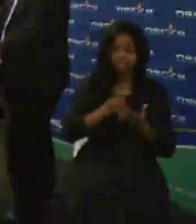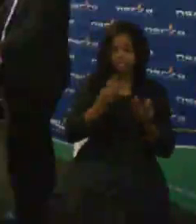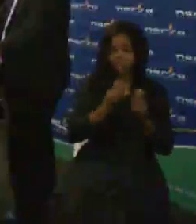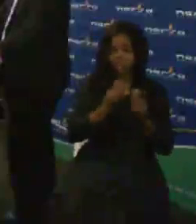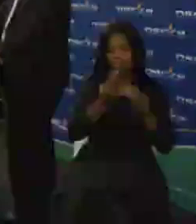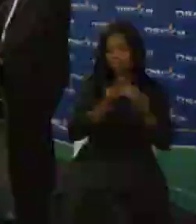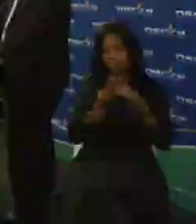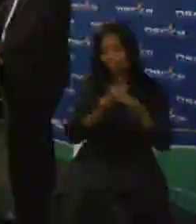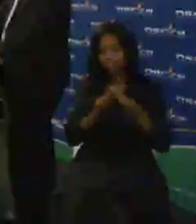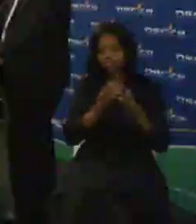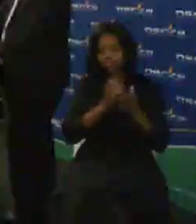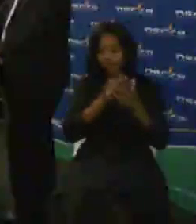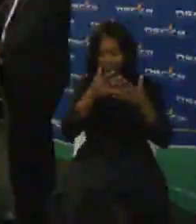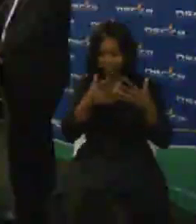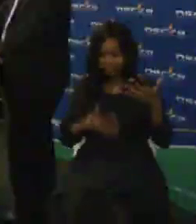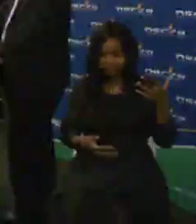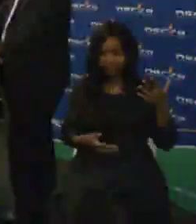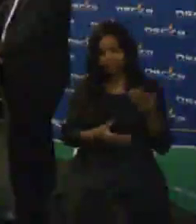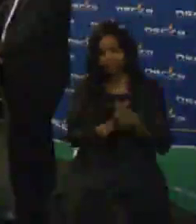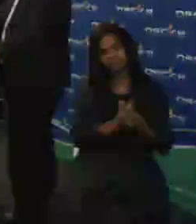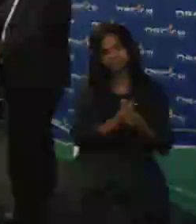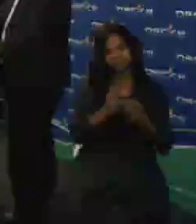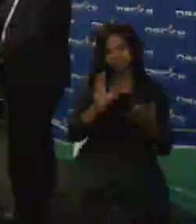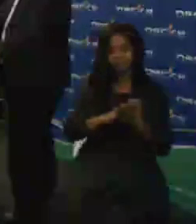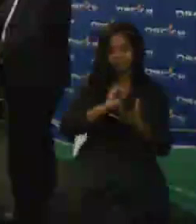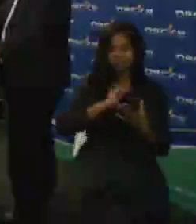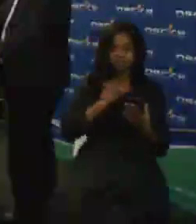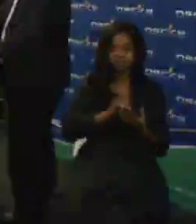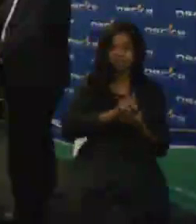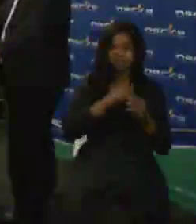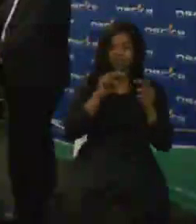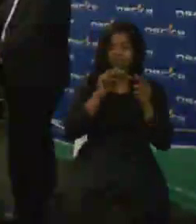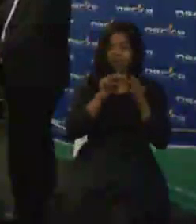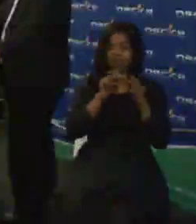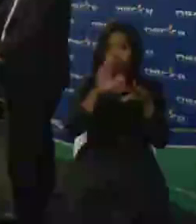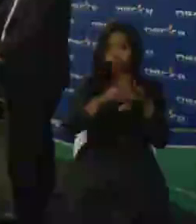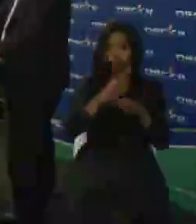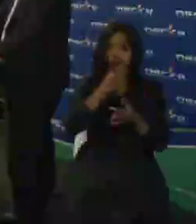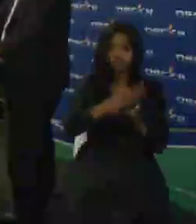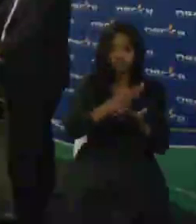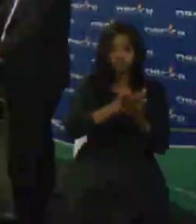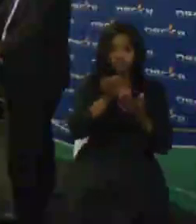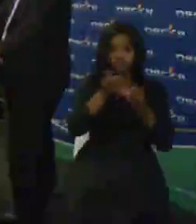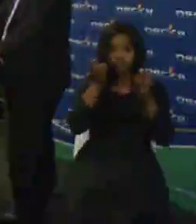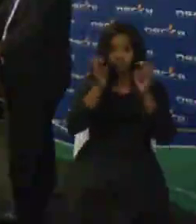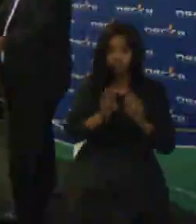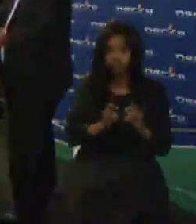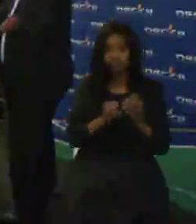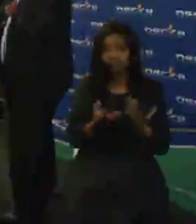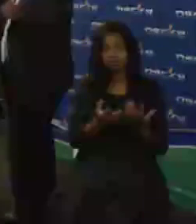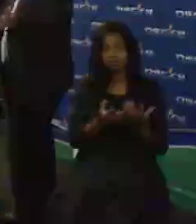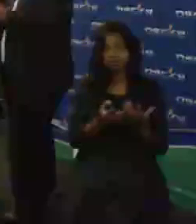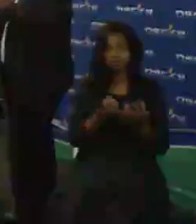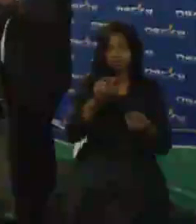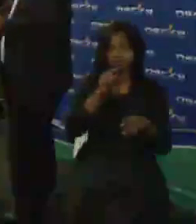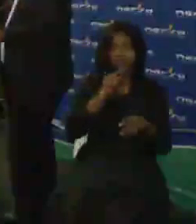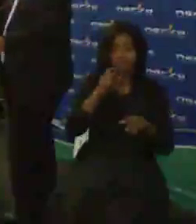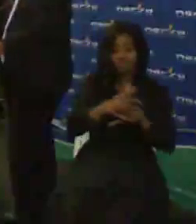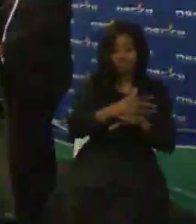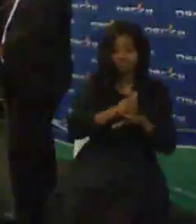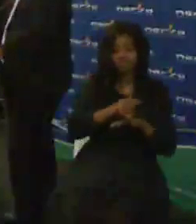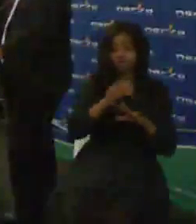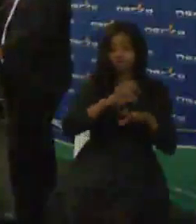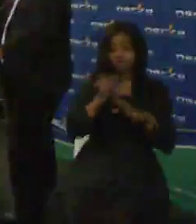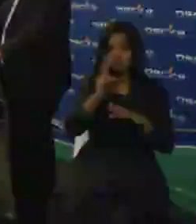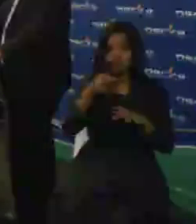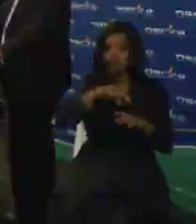etc. And our outlook on the financials of Eskom is based on what